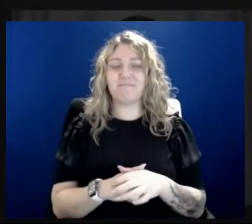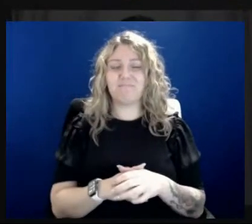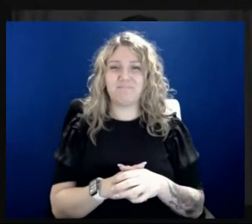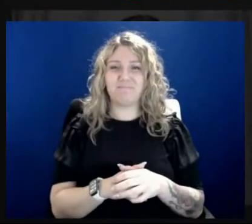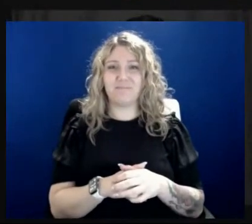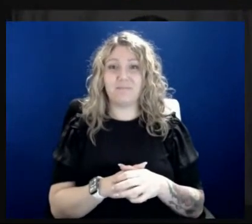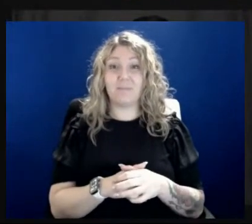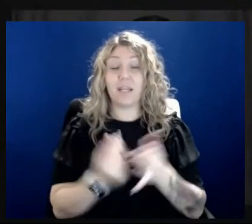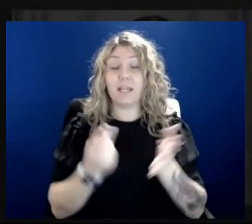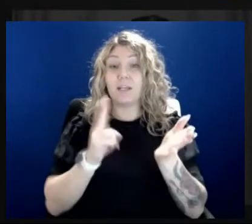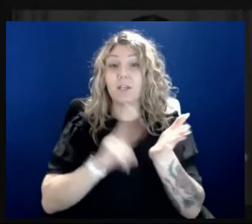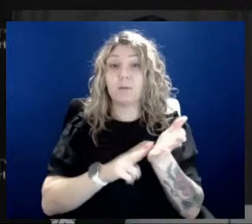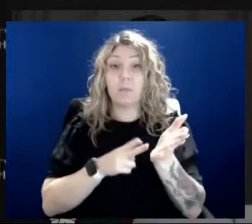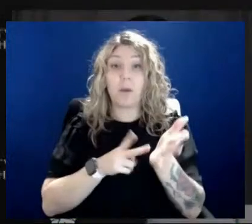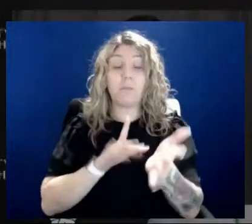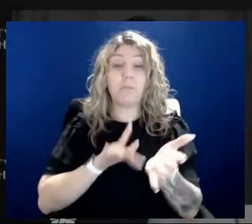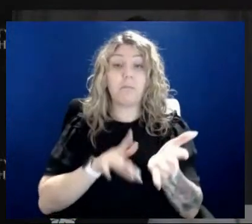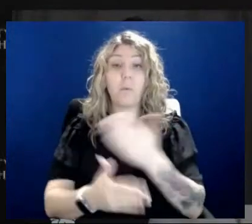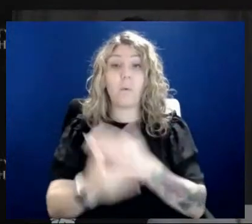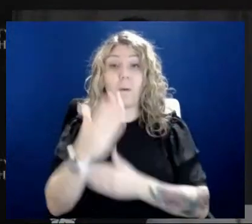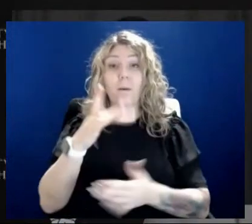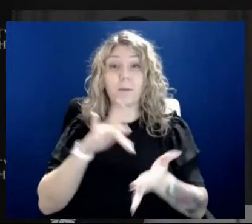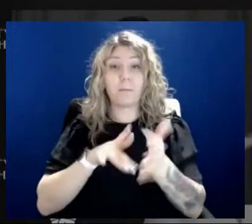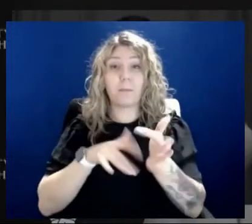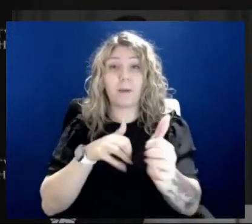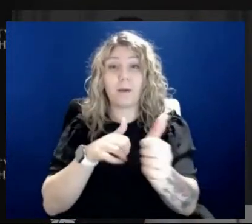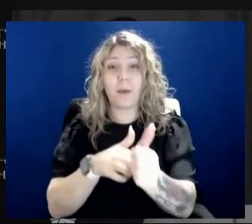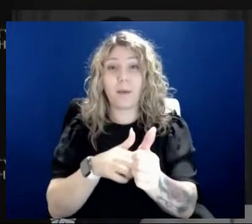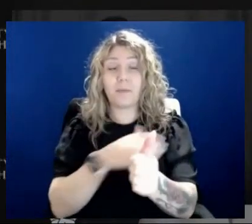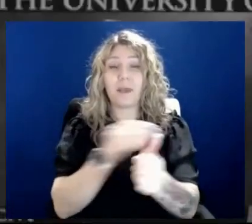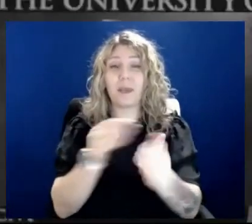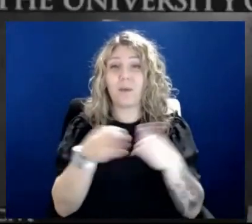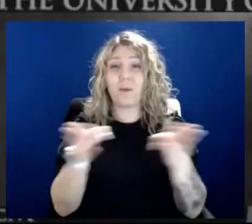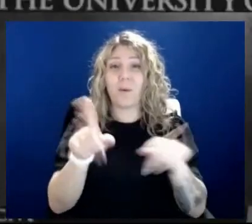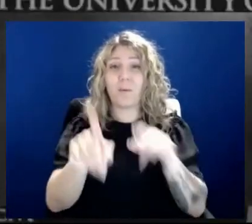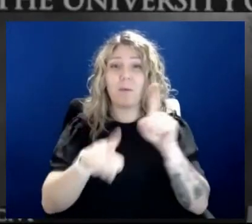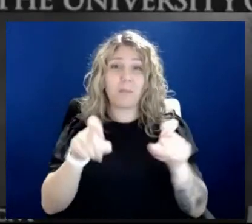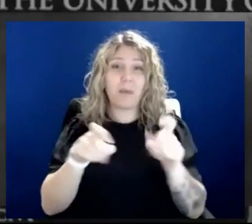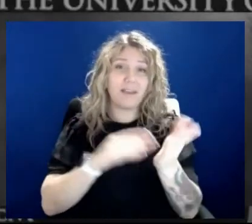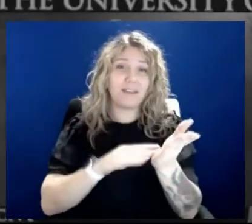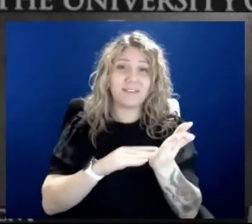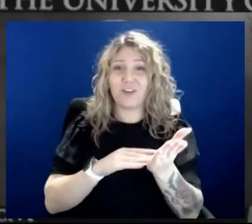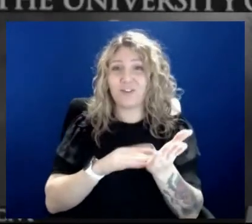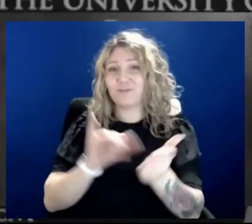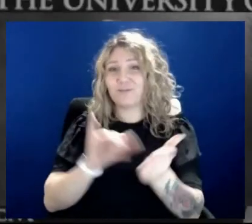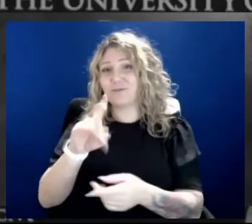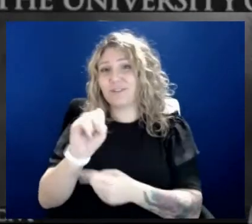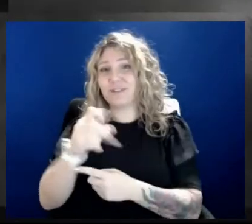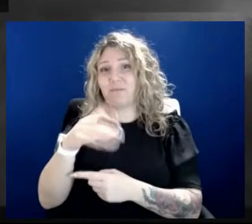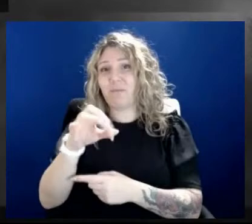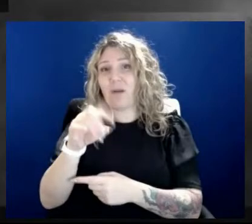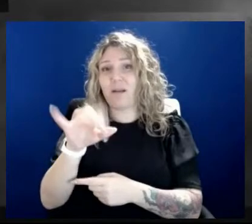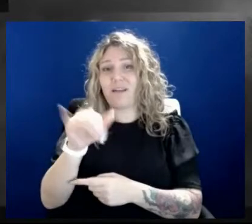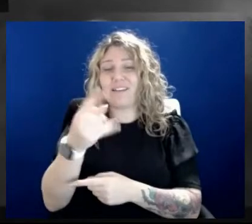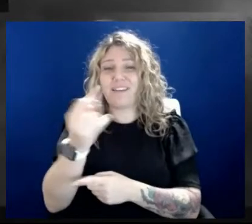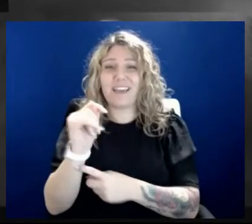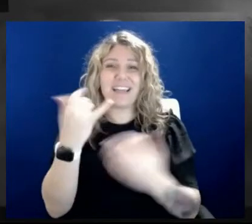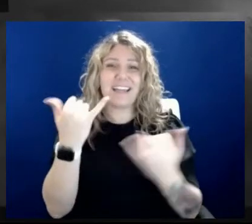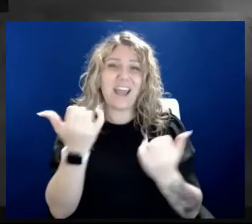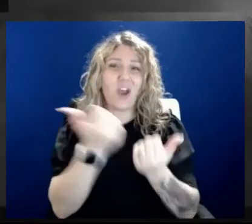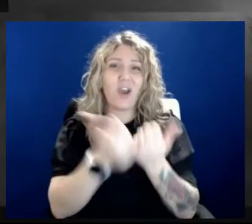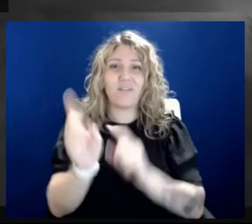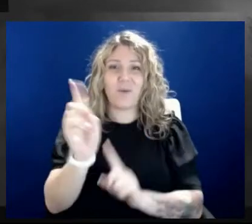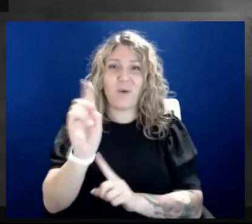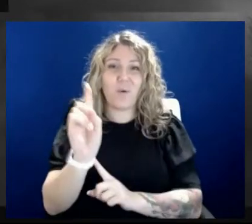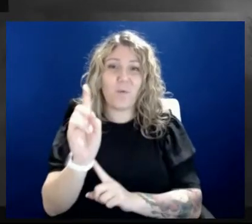Subscribe to our morning medical update and open mics with Dr. Stites podcast. Now, everywhere podcasts are available.